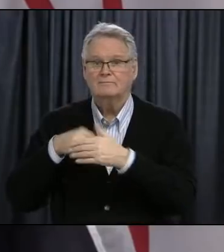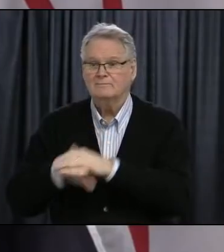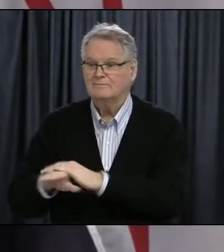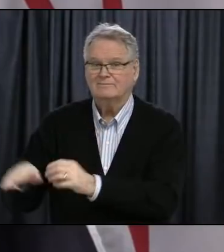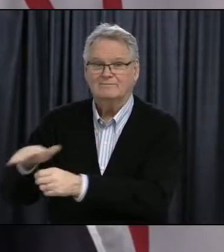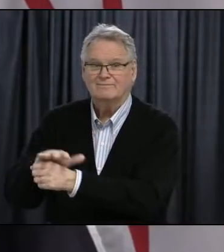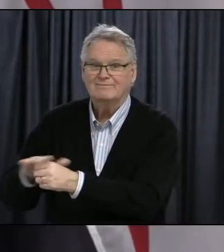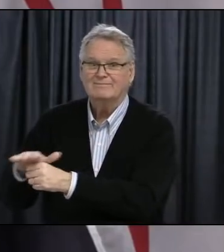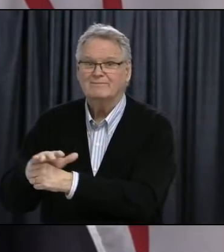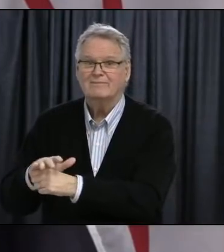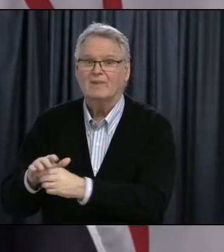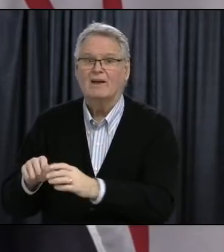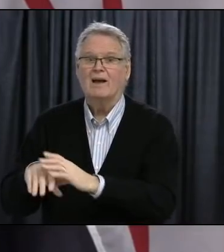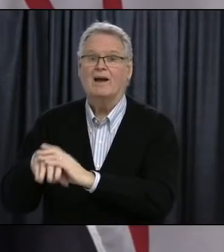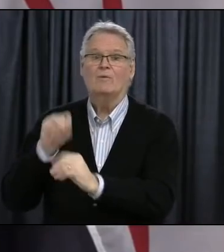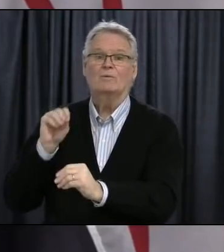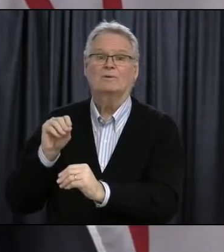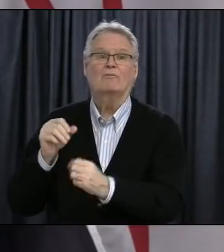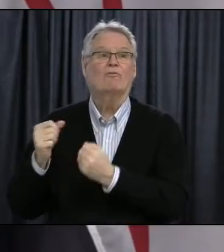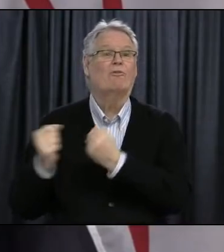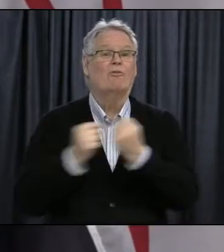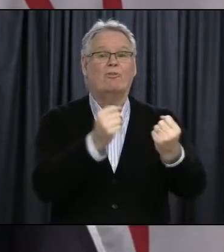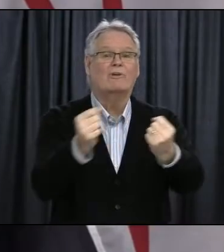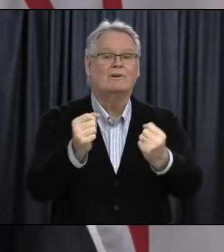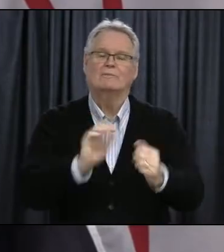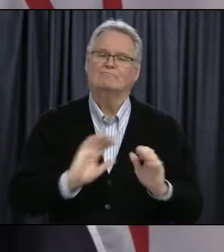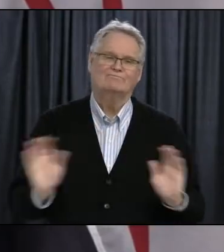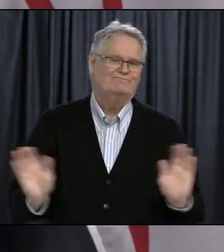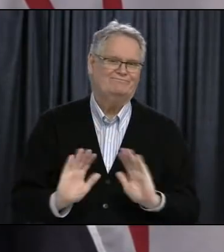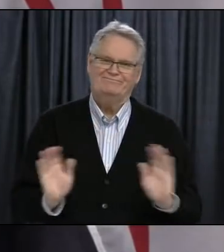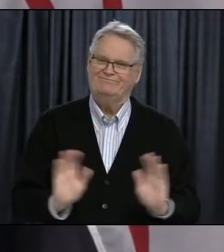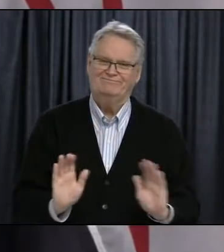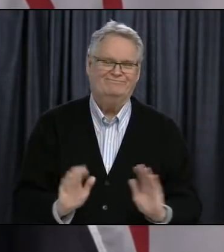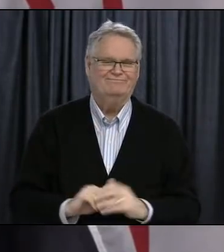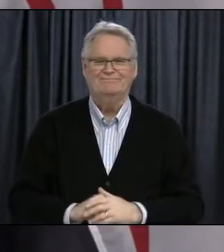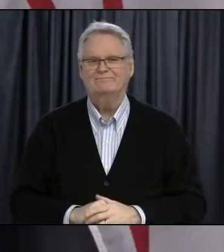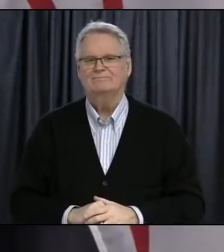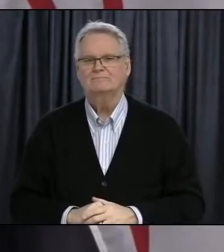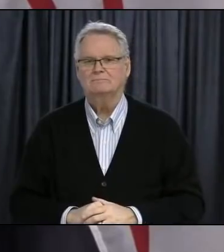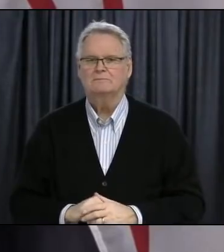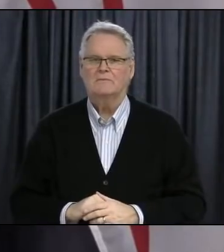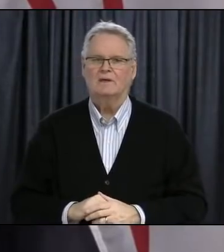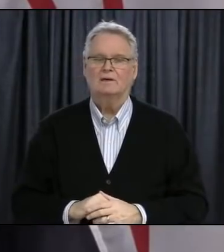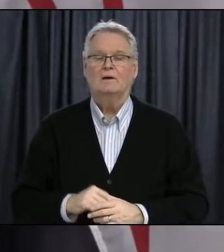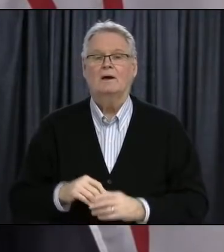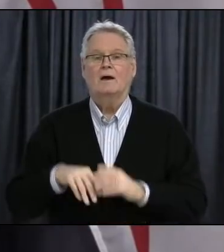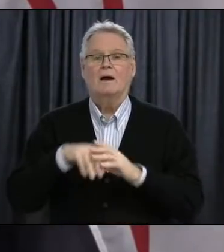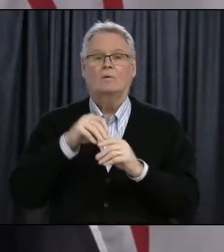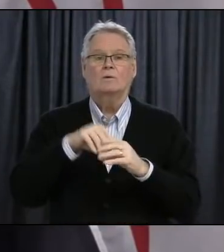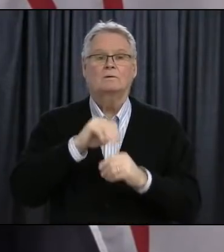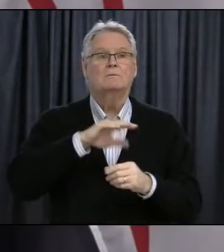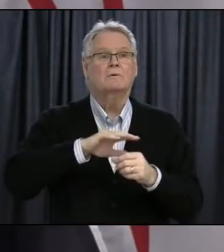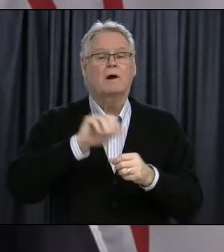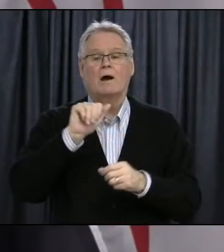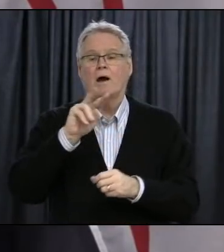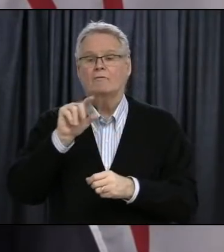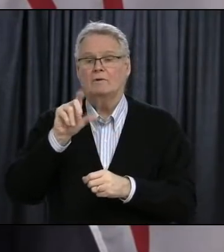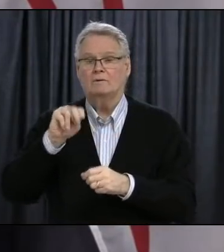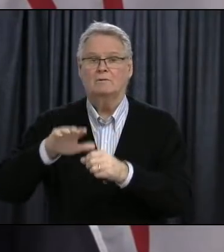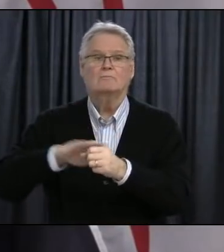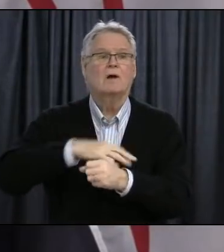indications are that the outbreak has not resulted in community spread in the rest of the province. We will therefore start to ease restrictions outside the